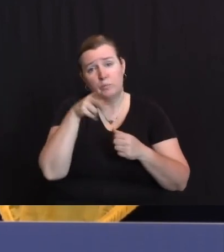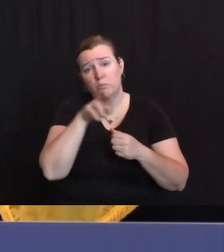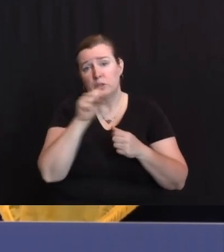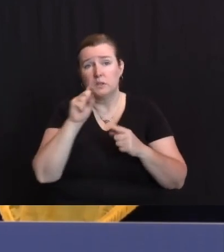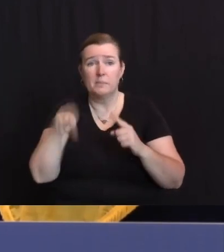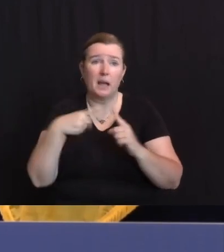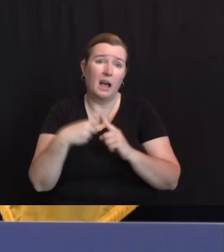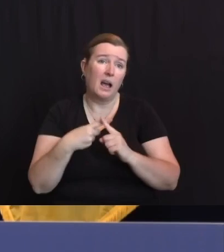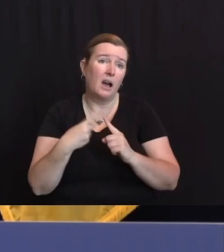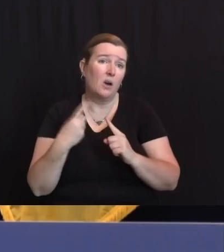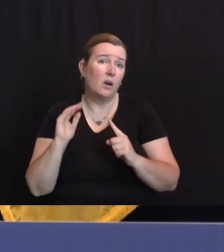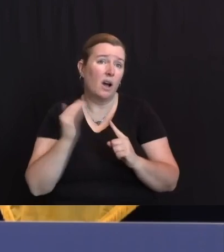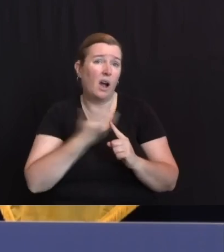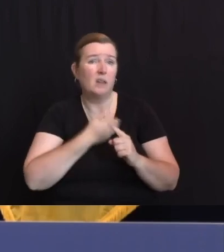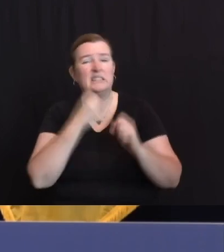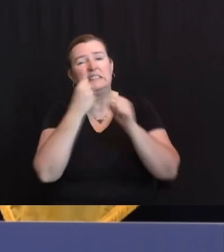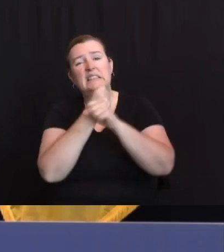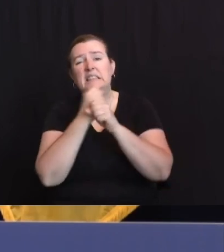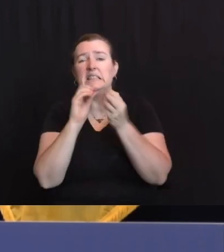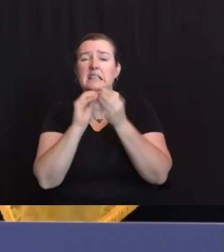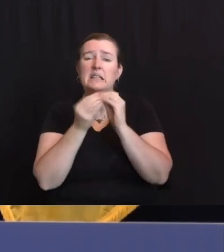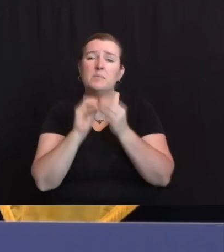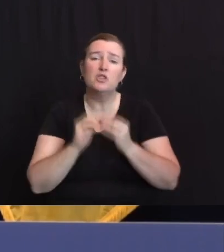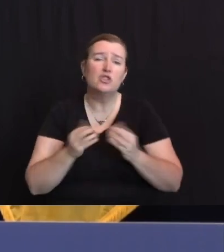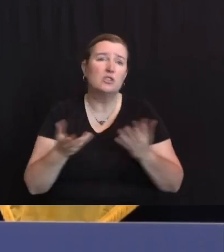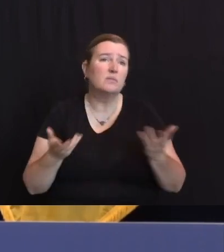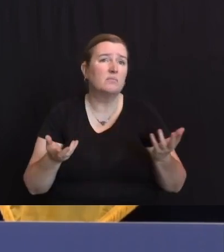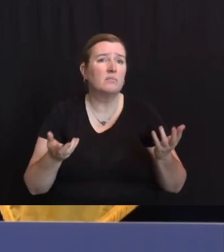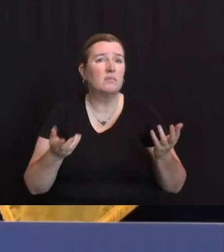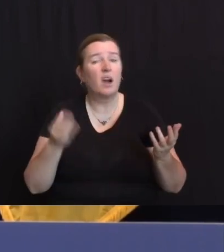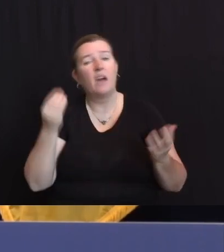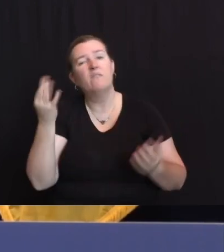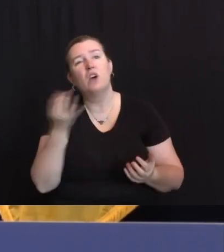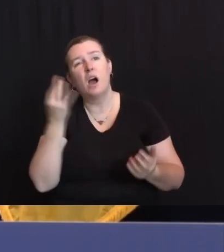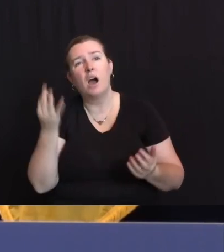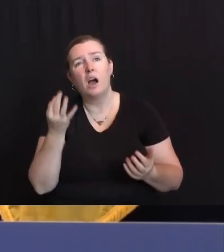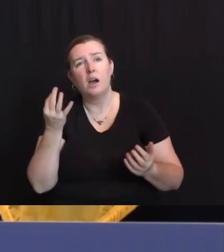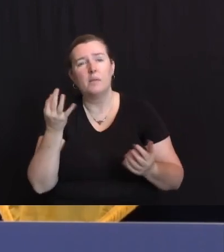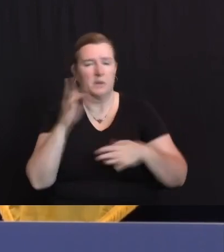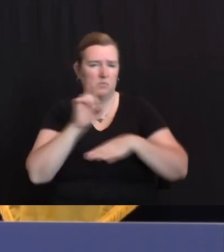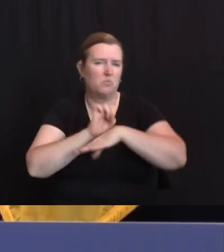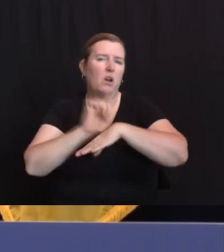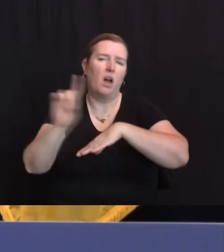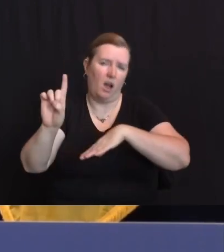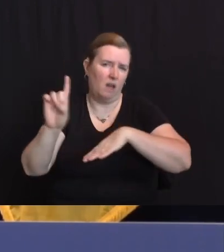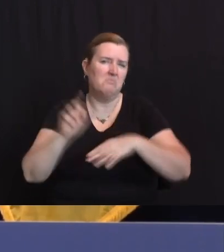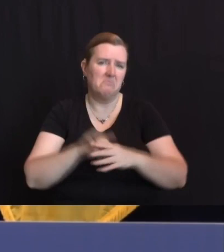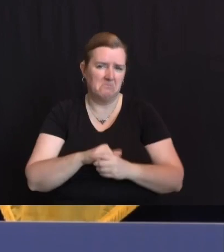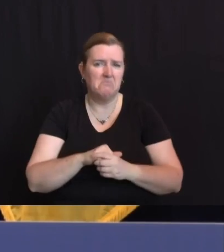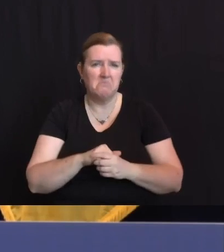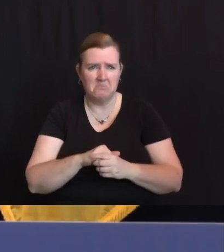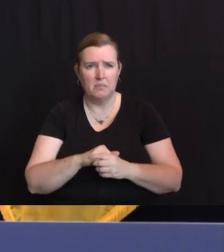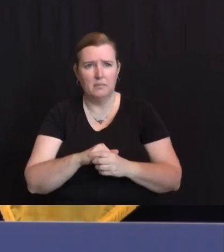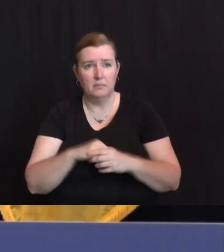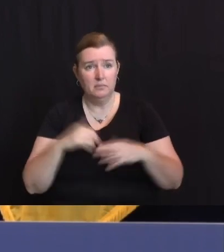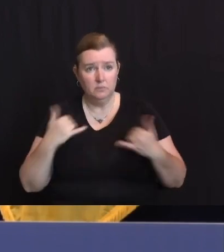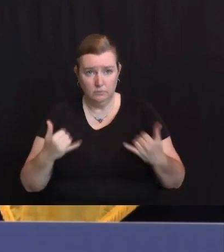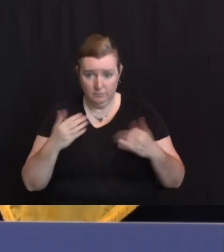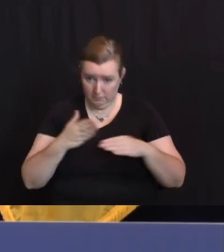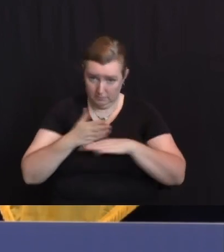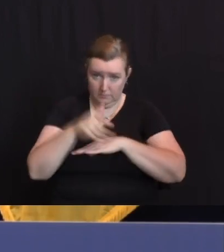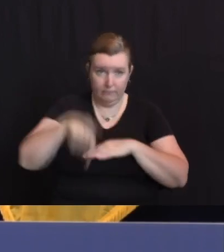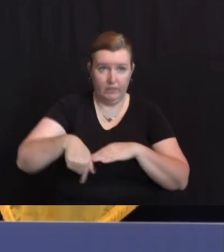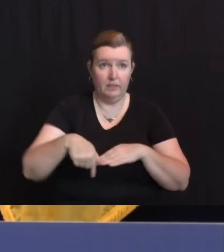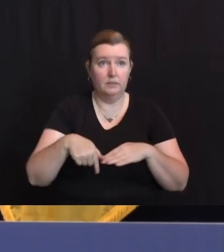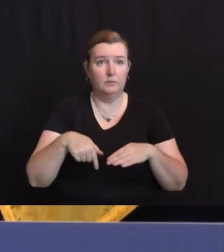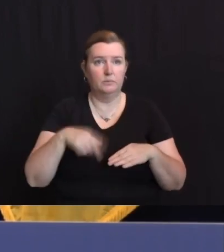we'll be together Friday, unless you're otherwise, at 1 o'clock in this room. I have the honor right after this to sign several bills